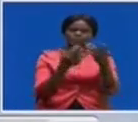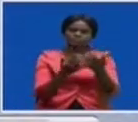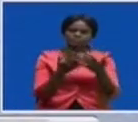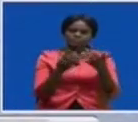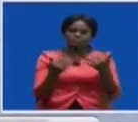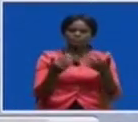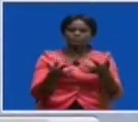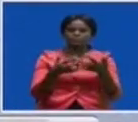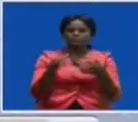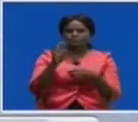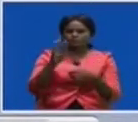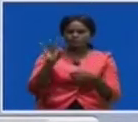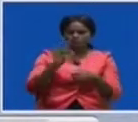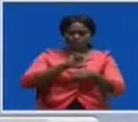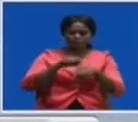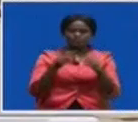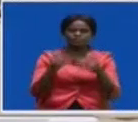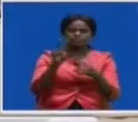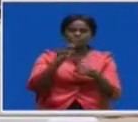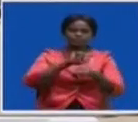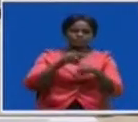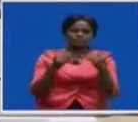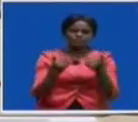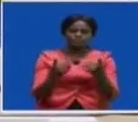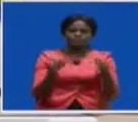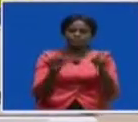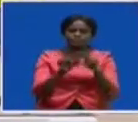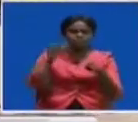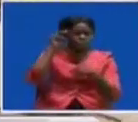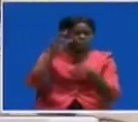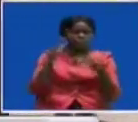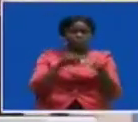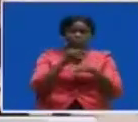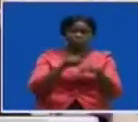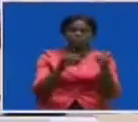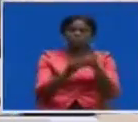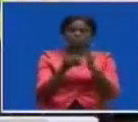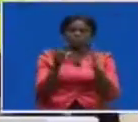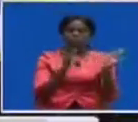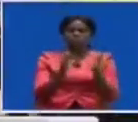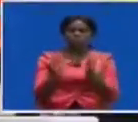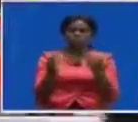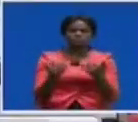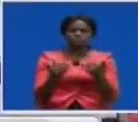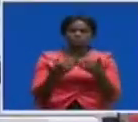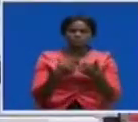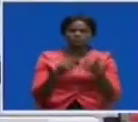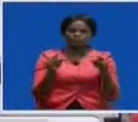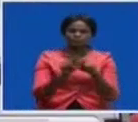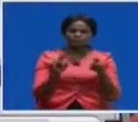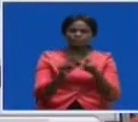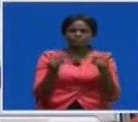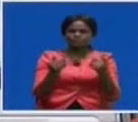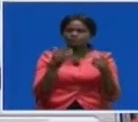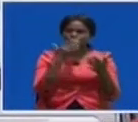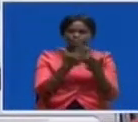pontoon from 48 hours to 2 hours. For Minister of National Development Planning Alexander Chiteme, this infrastructure is